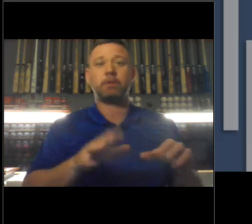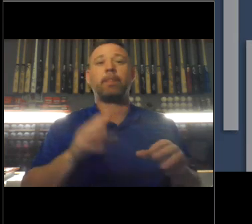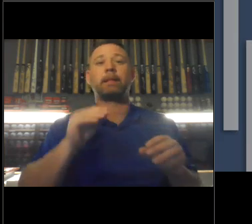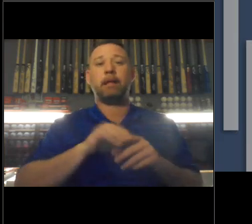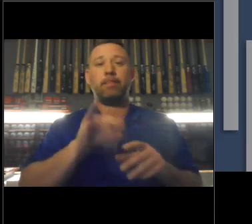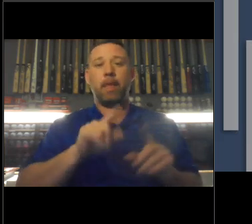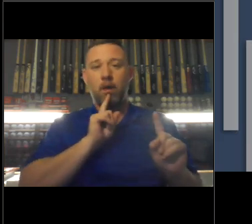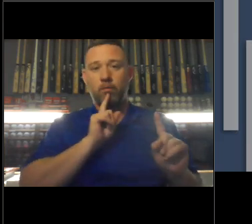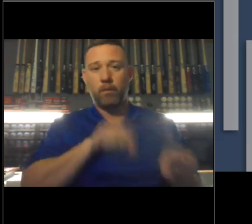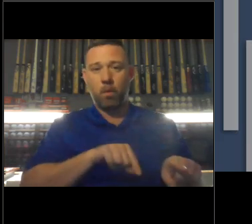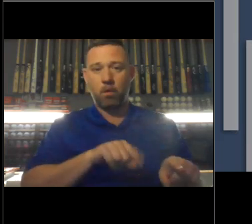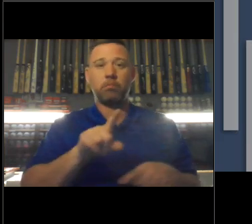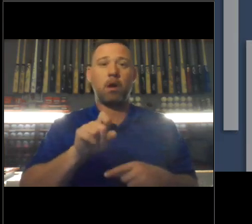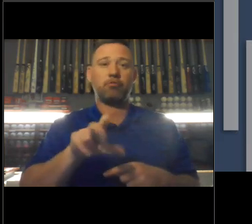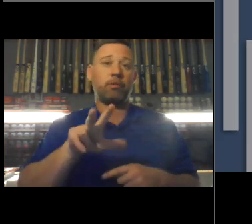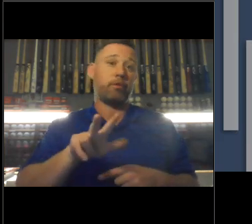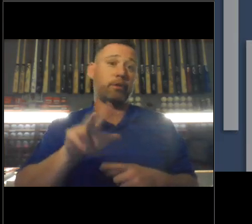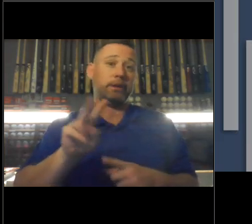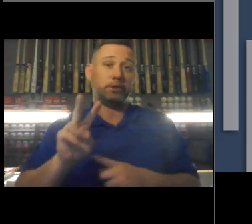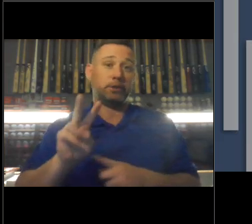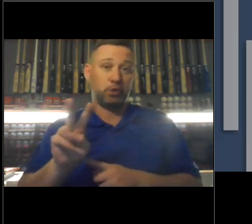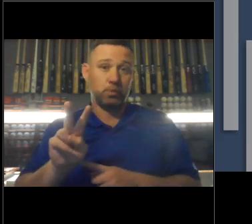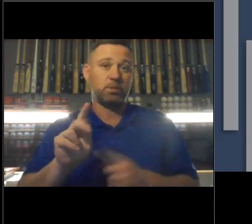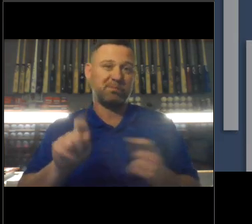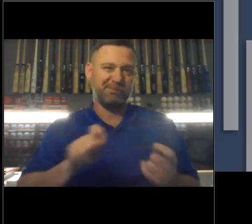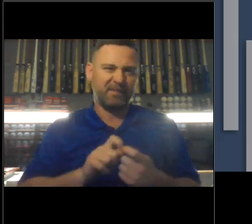report, 132 to be exact,